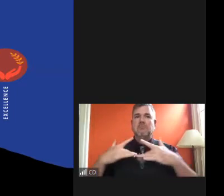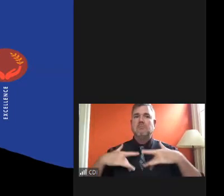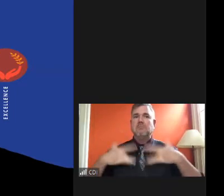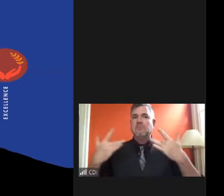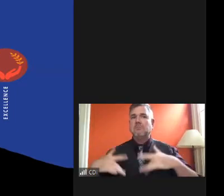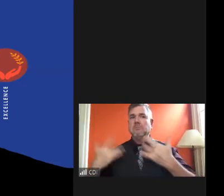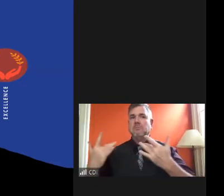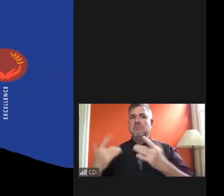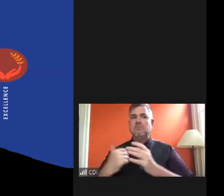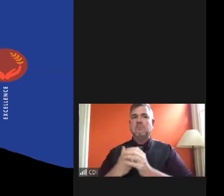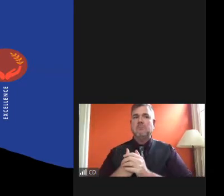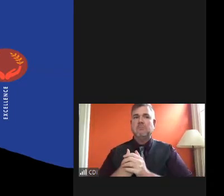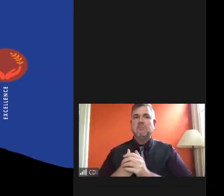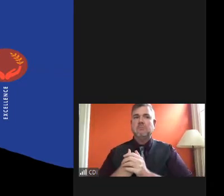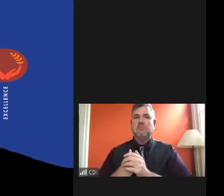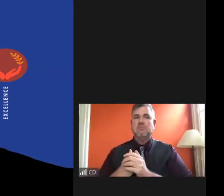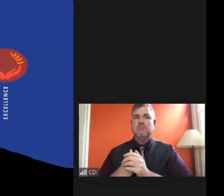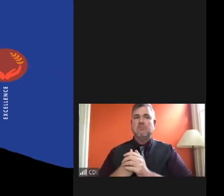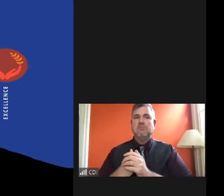that.